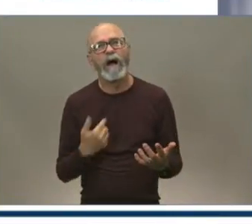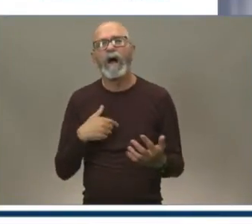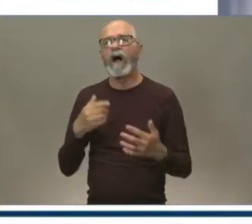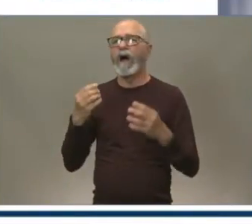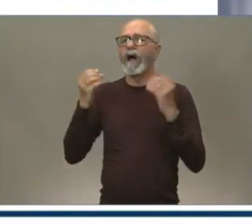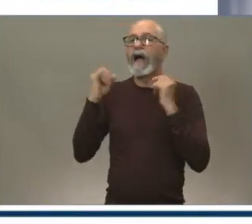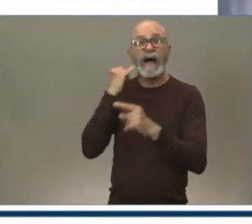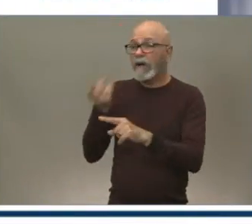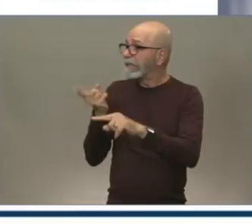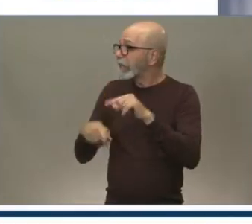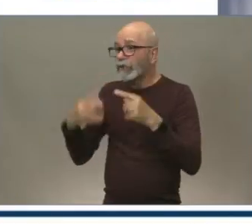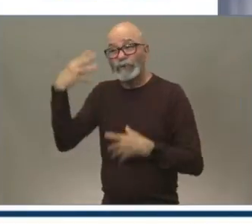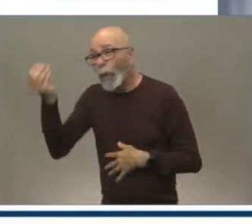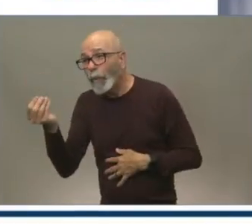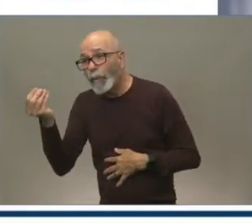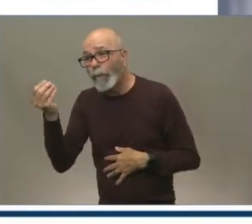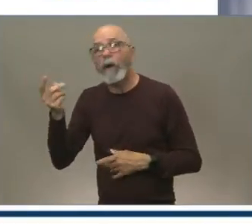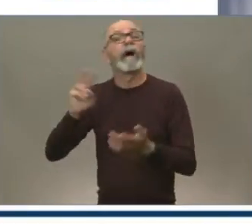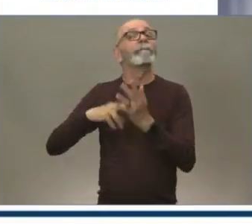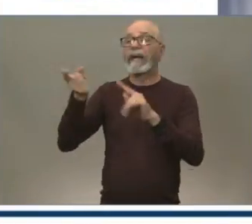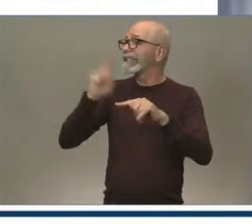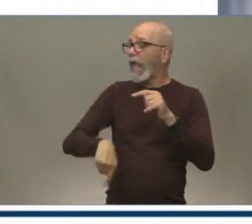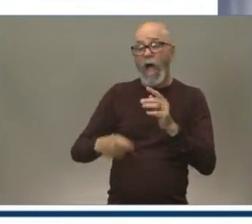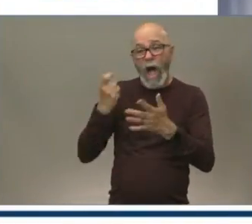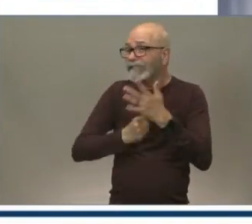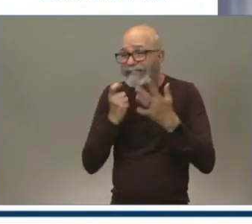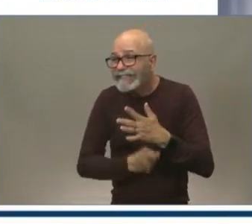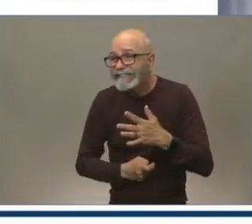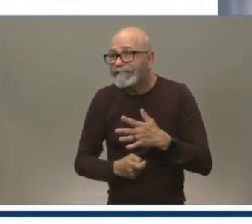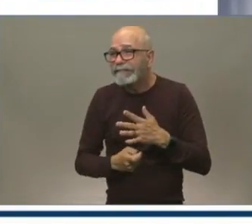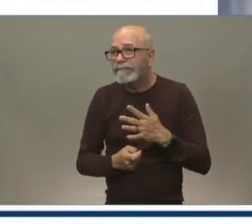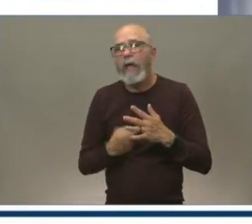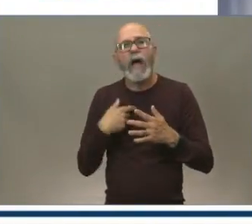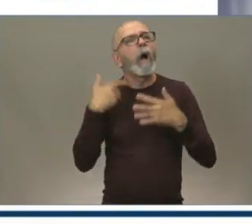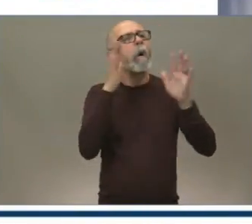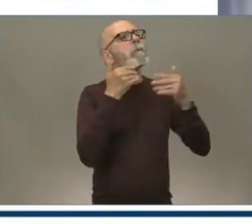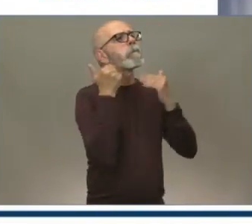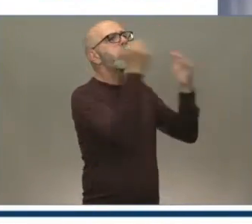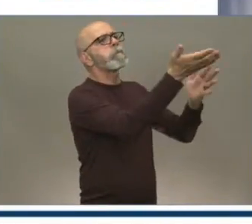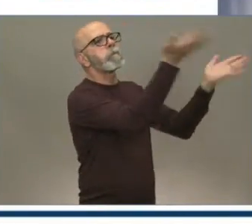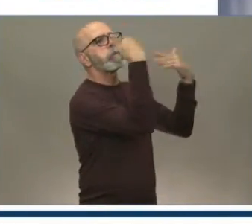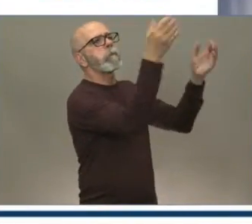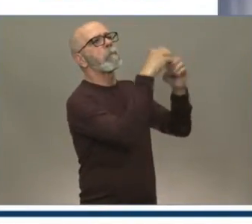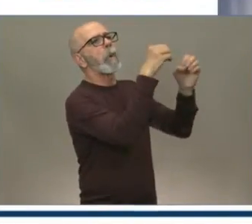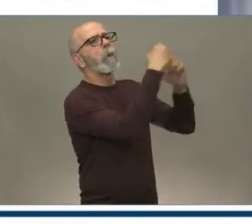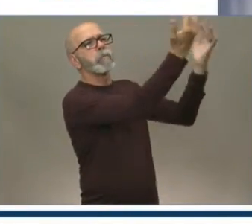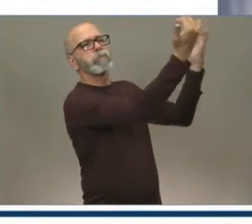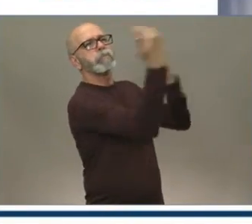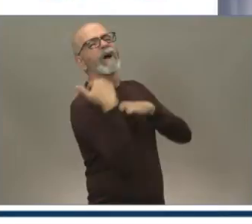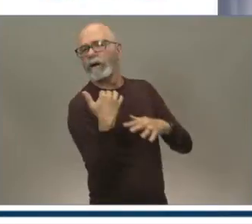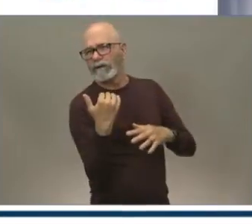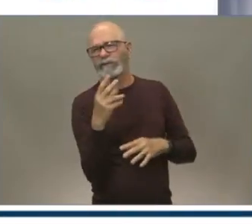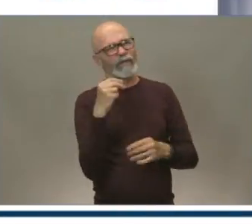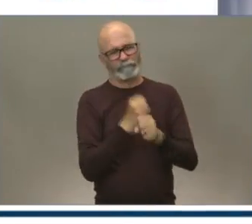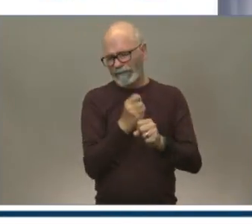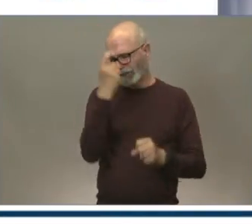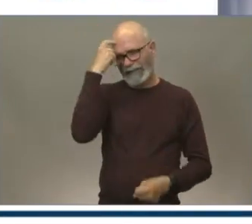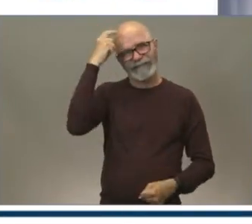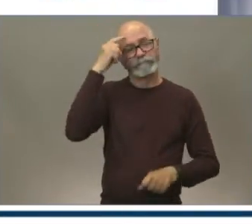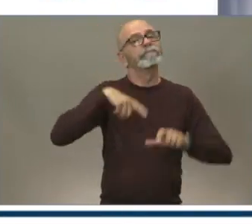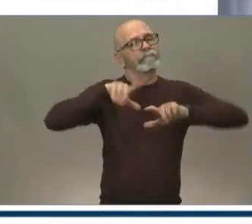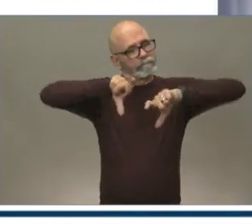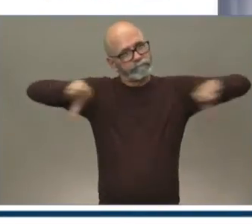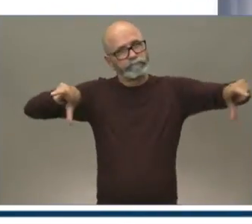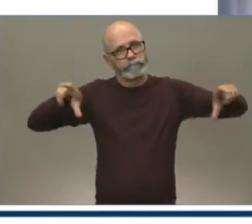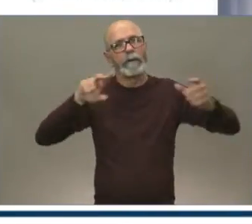or to go visit family outside of HRM. We have stricter border measures in place now, so I couldn't conceivably ask Nova Scotians